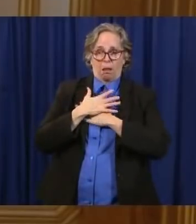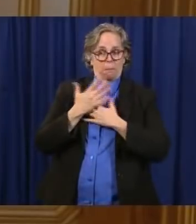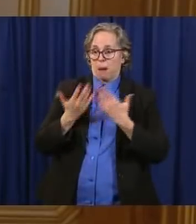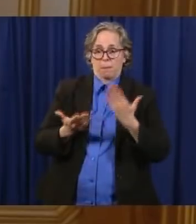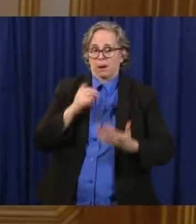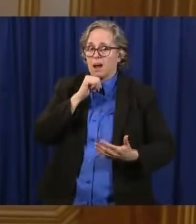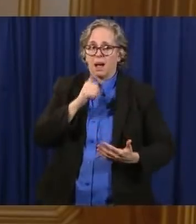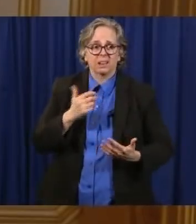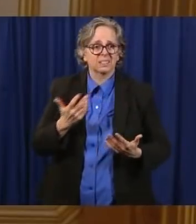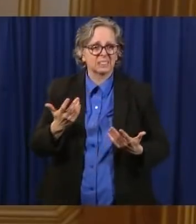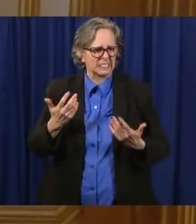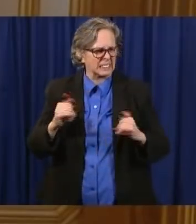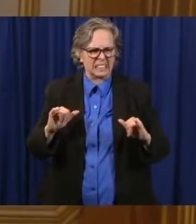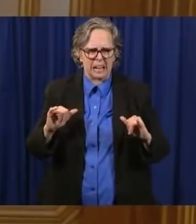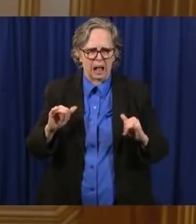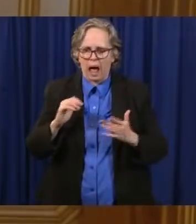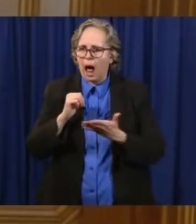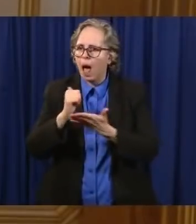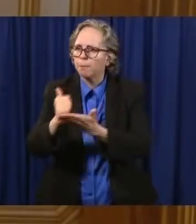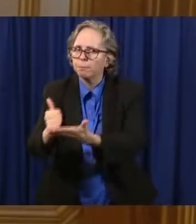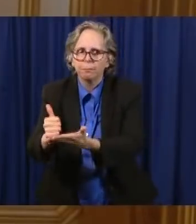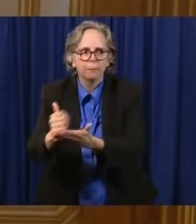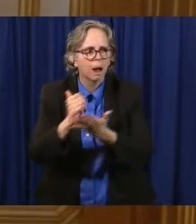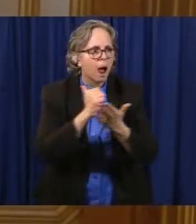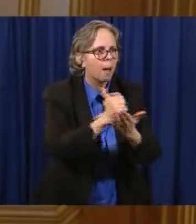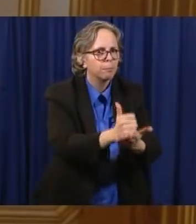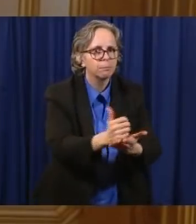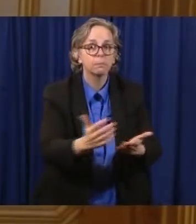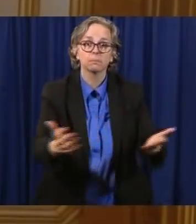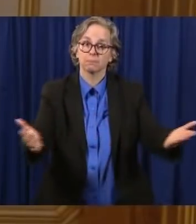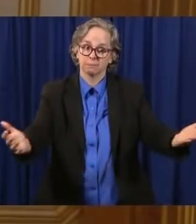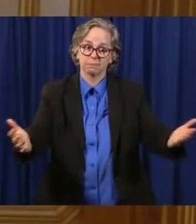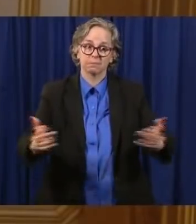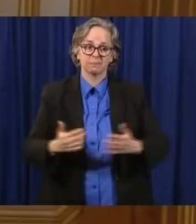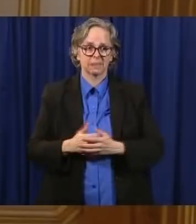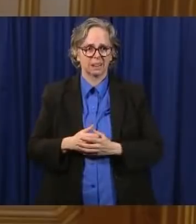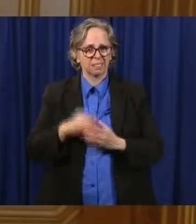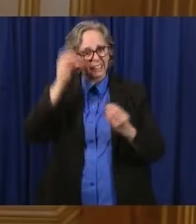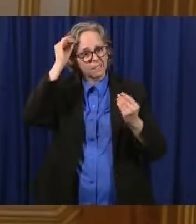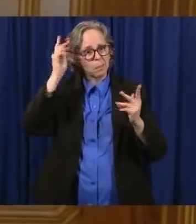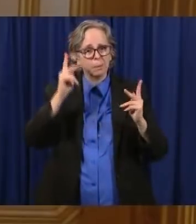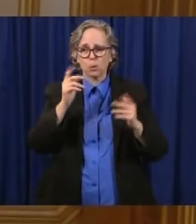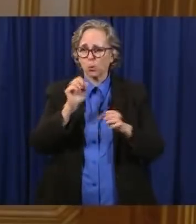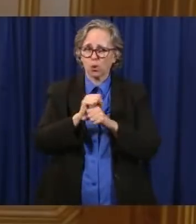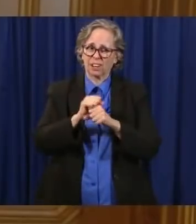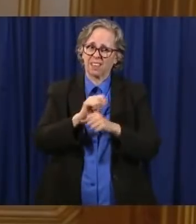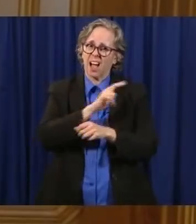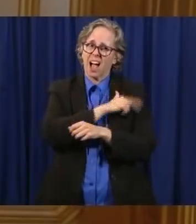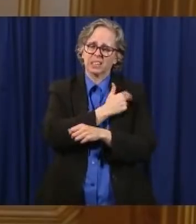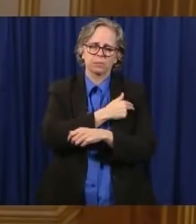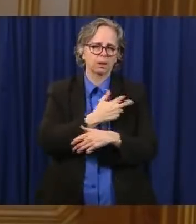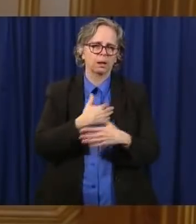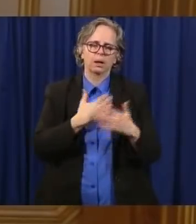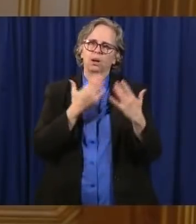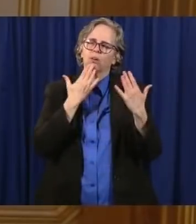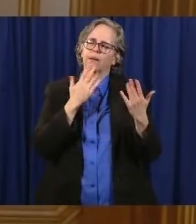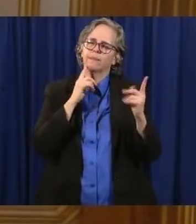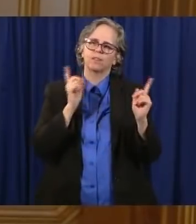coronavirus. I think about all the folks who are working in hospitals. I'm thankful for them, for what they